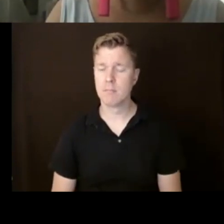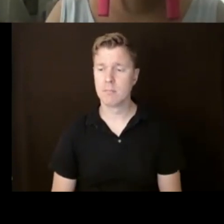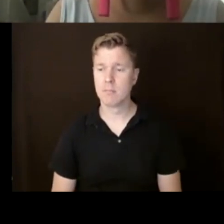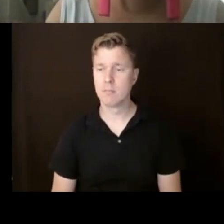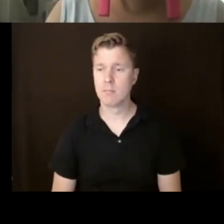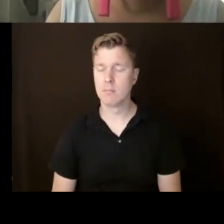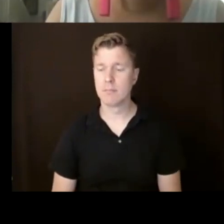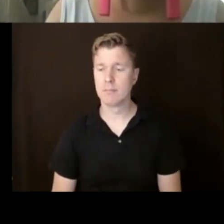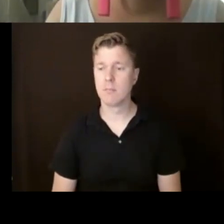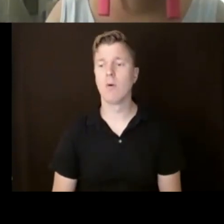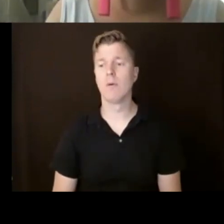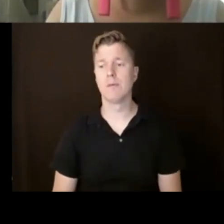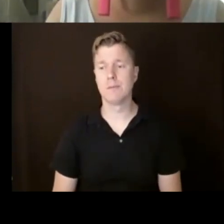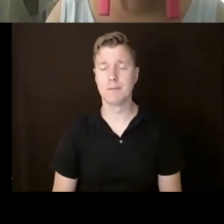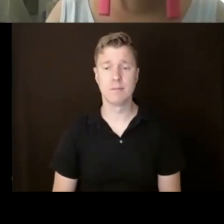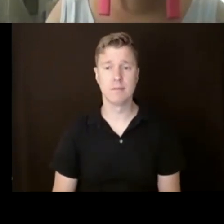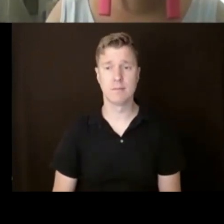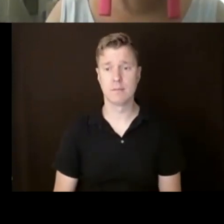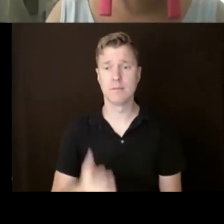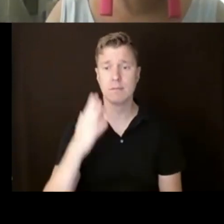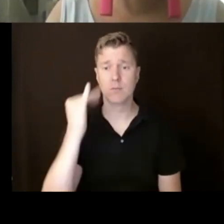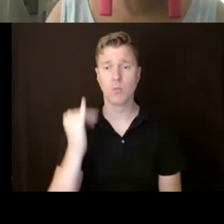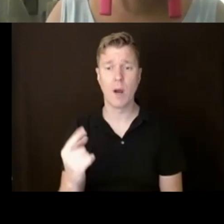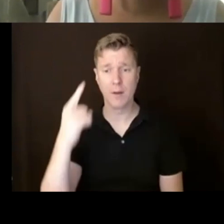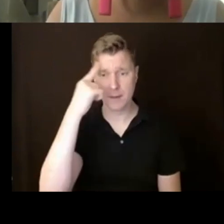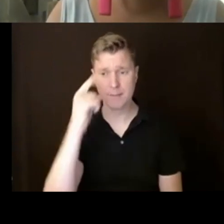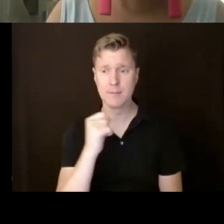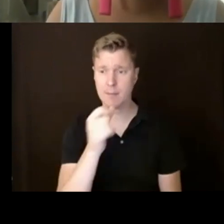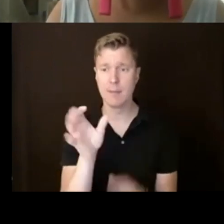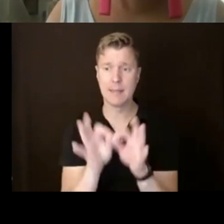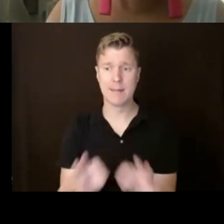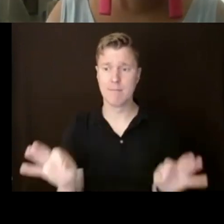Why you think it's not important to the